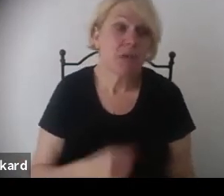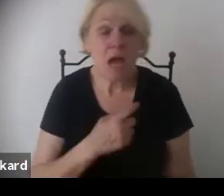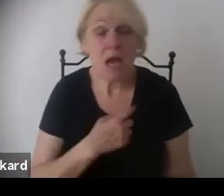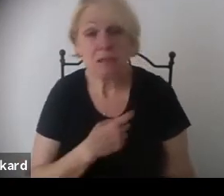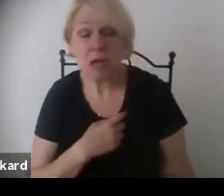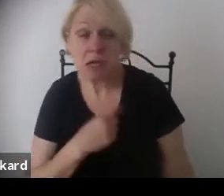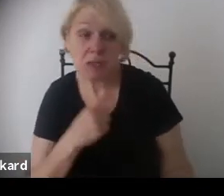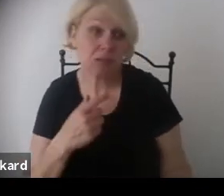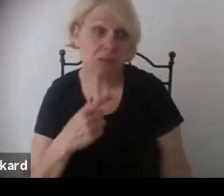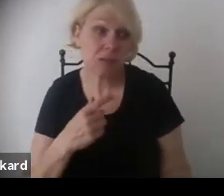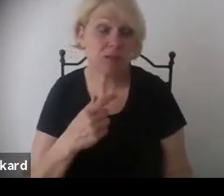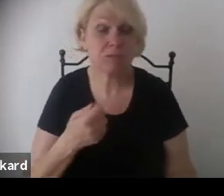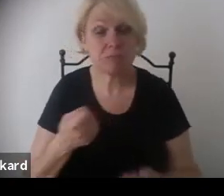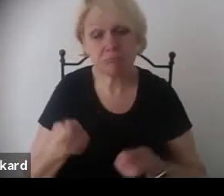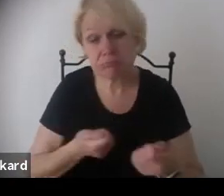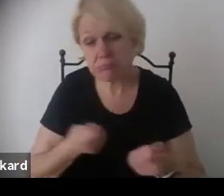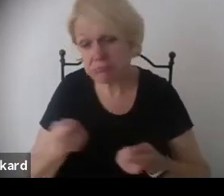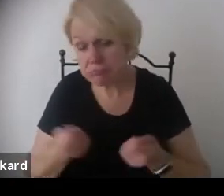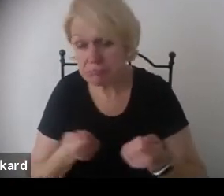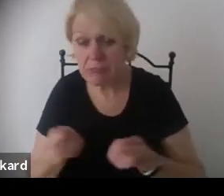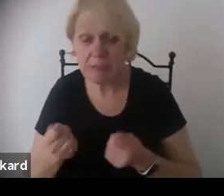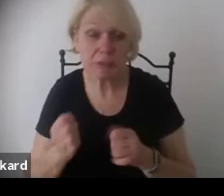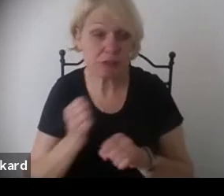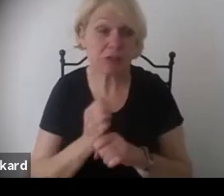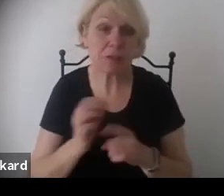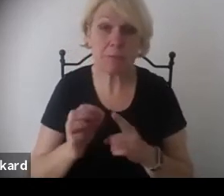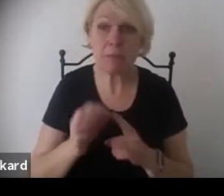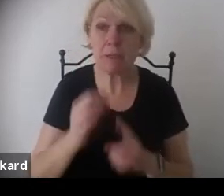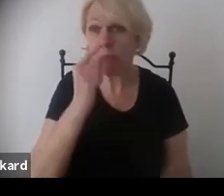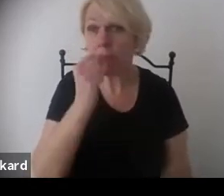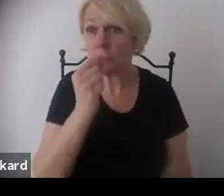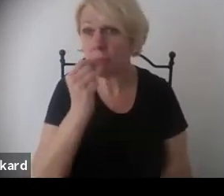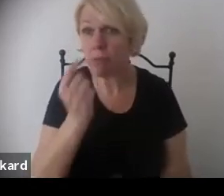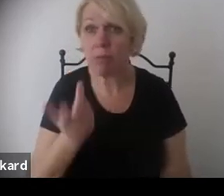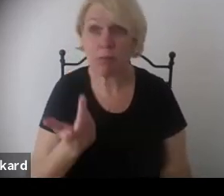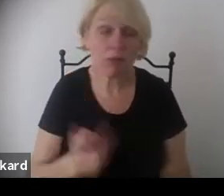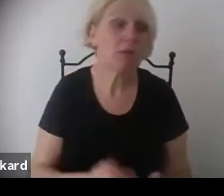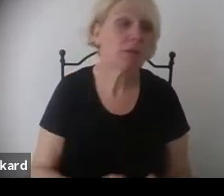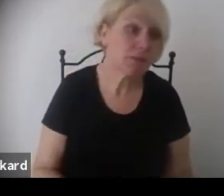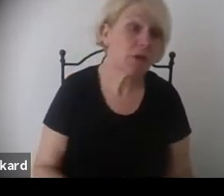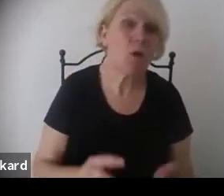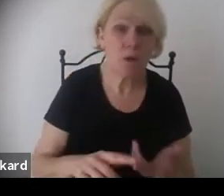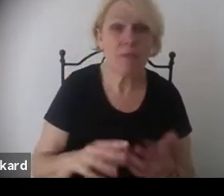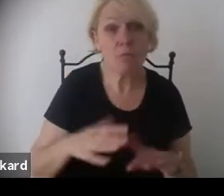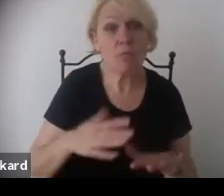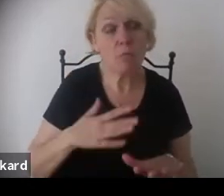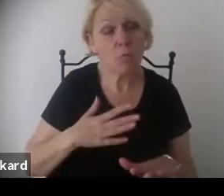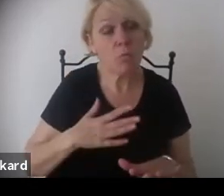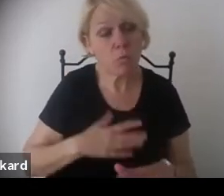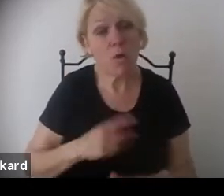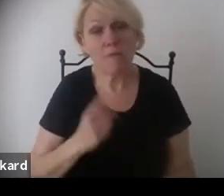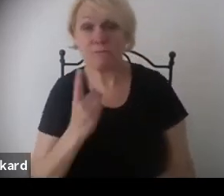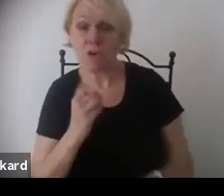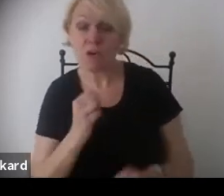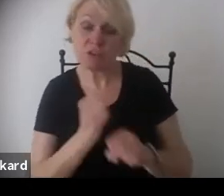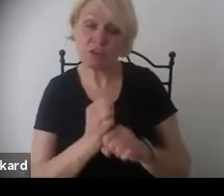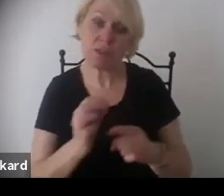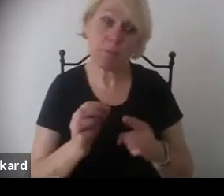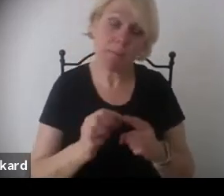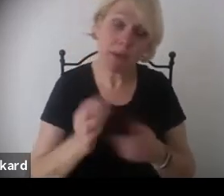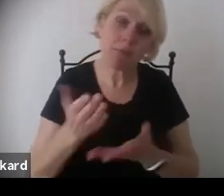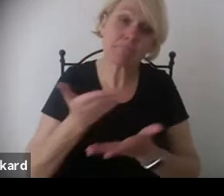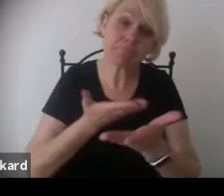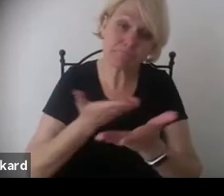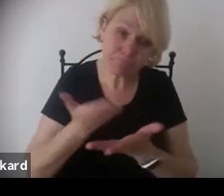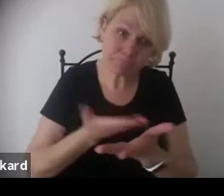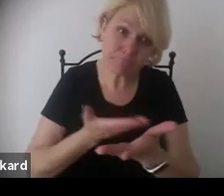and depending on the severity. So, it's always a good idea to just check in with your GP first, have a conversation with